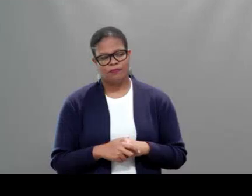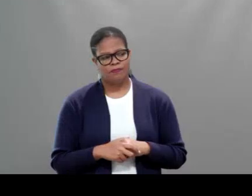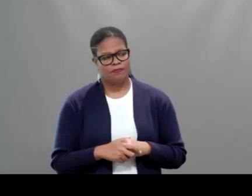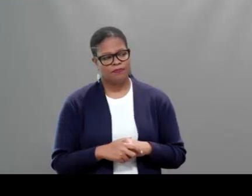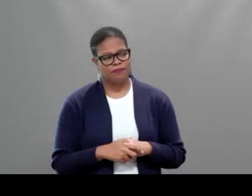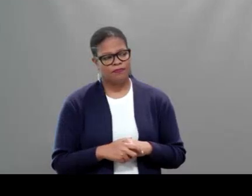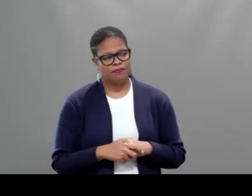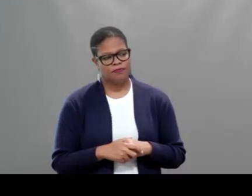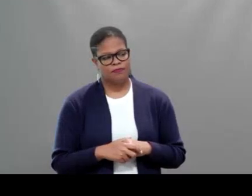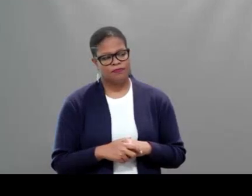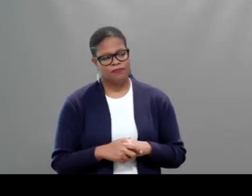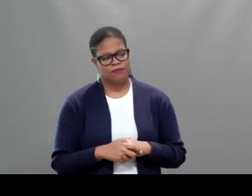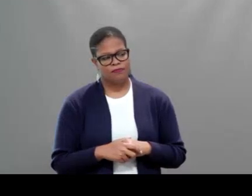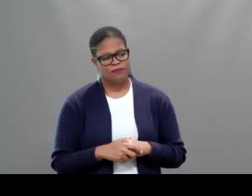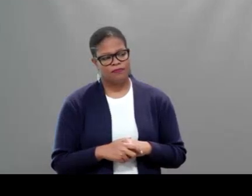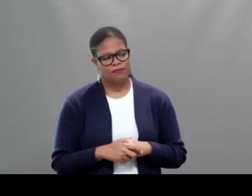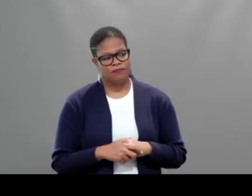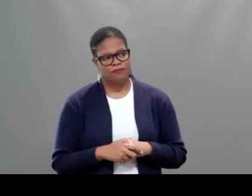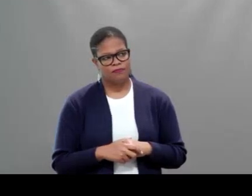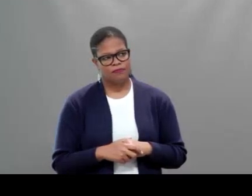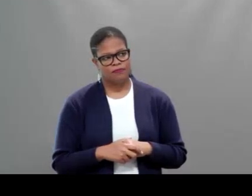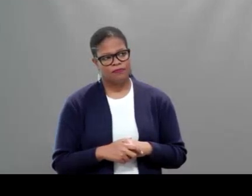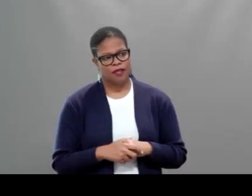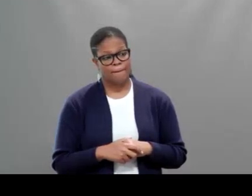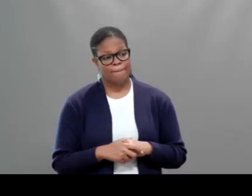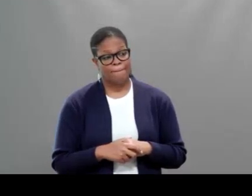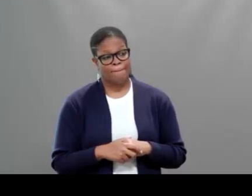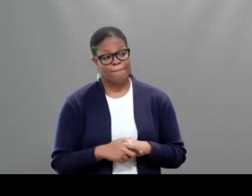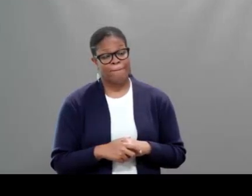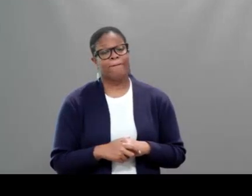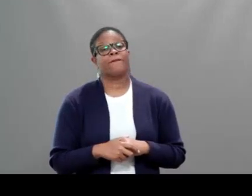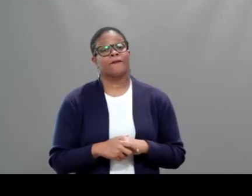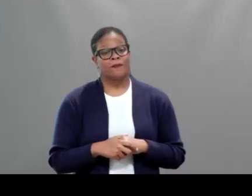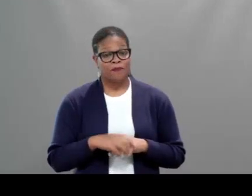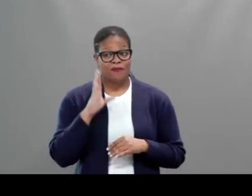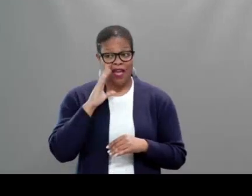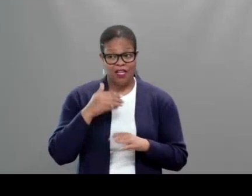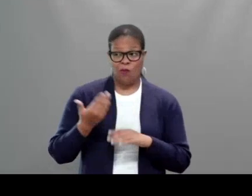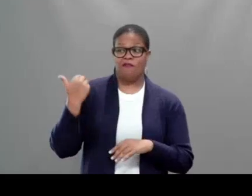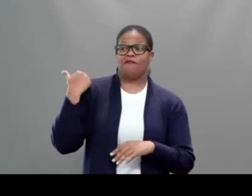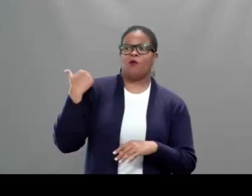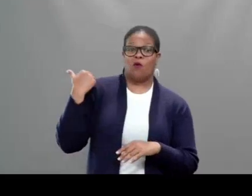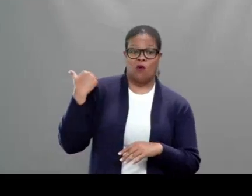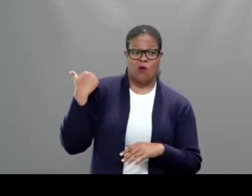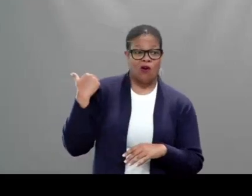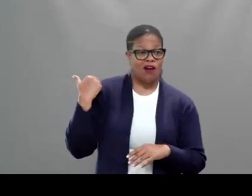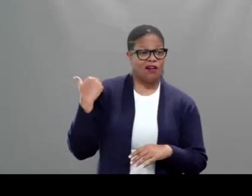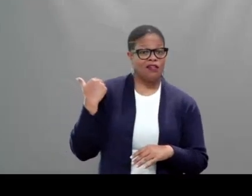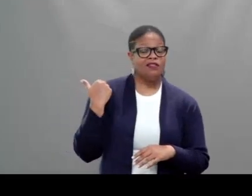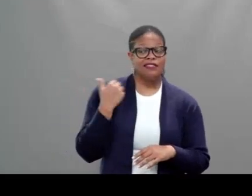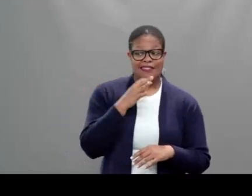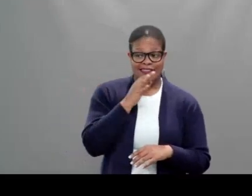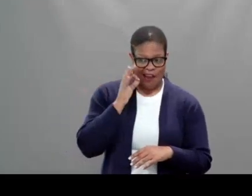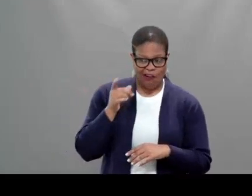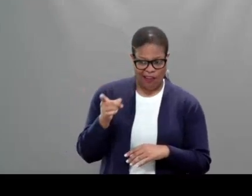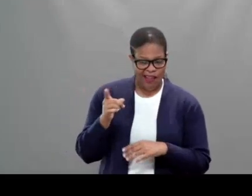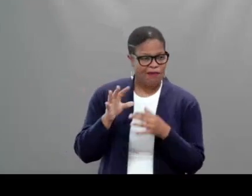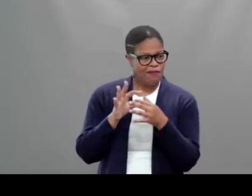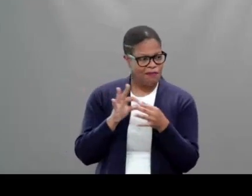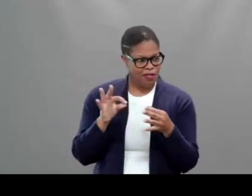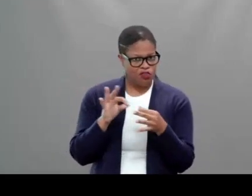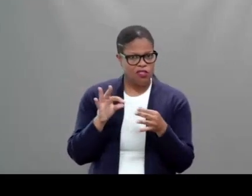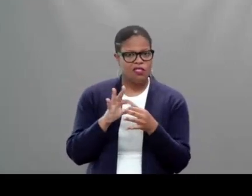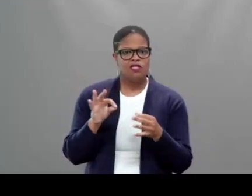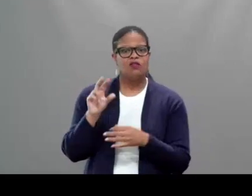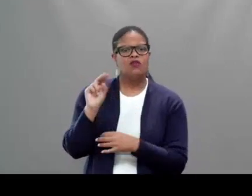And then, so I know a while back, Gary had mentioned that there